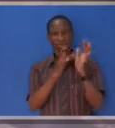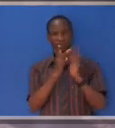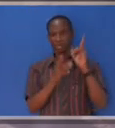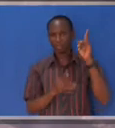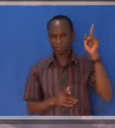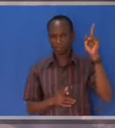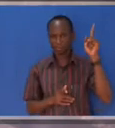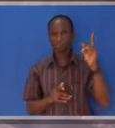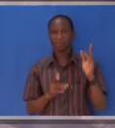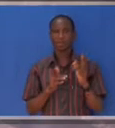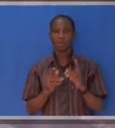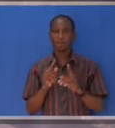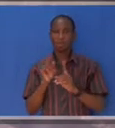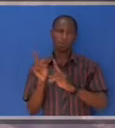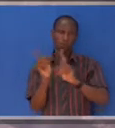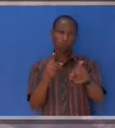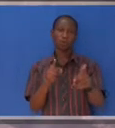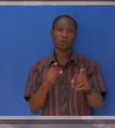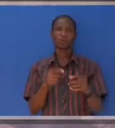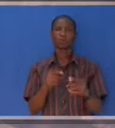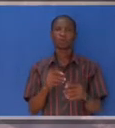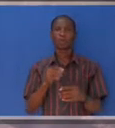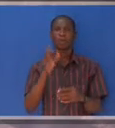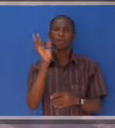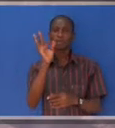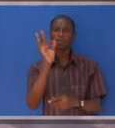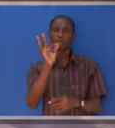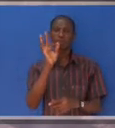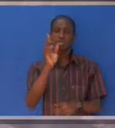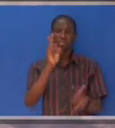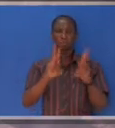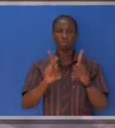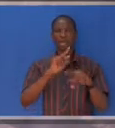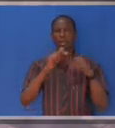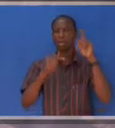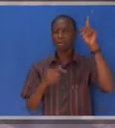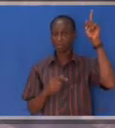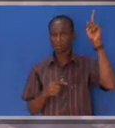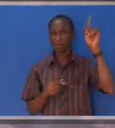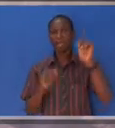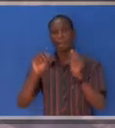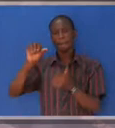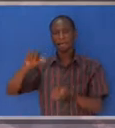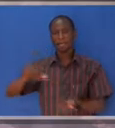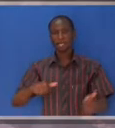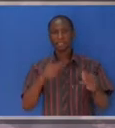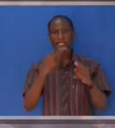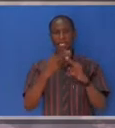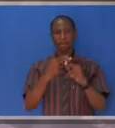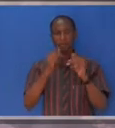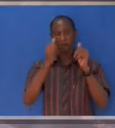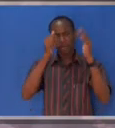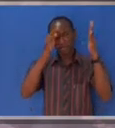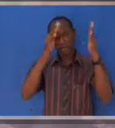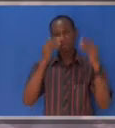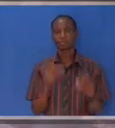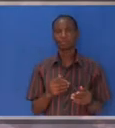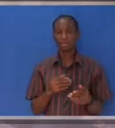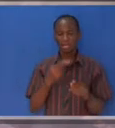Go therefore and make disciples of all nations, baptizing them in the name of the